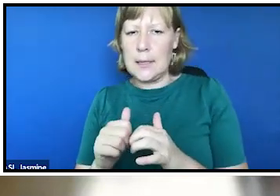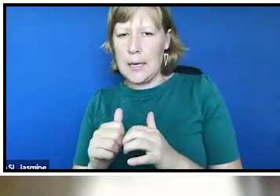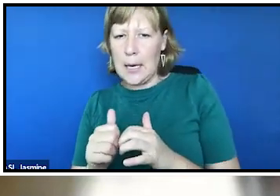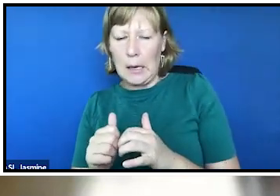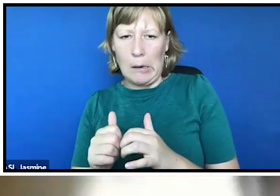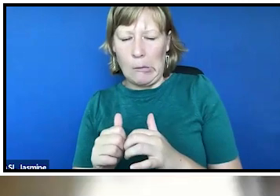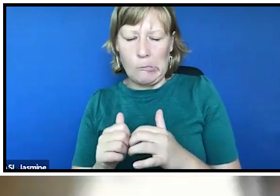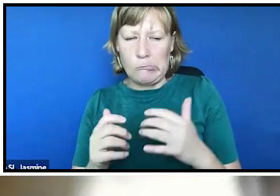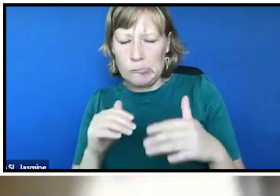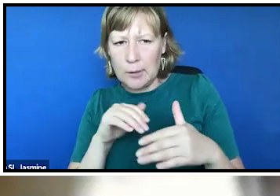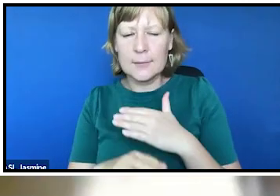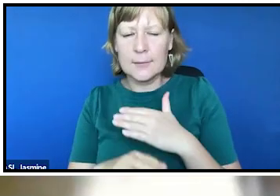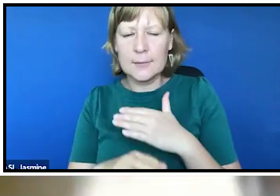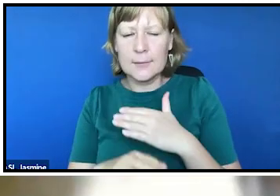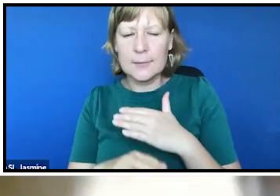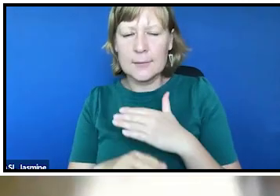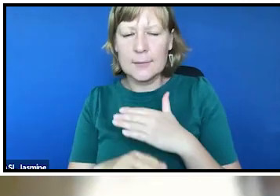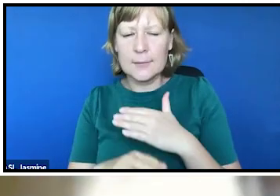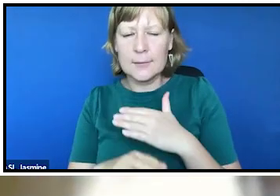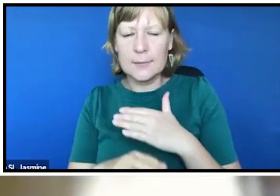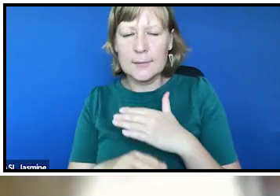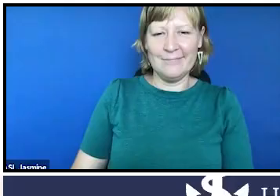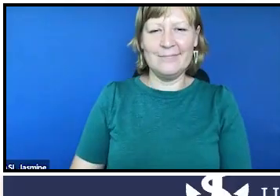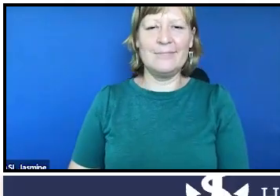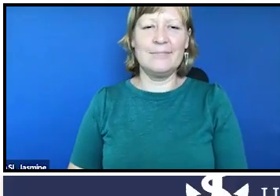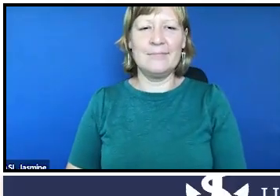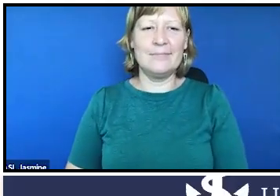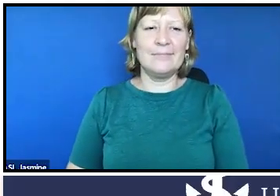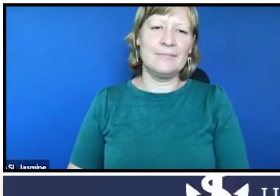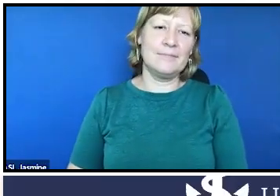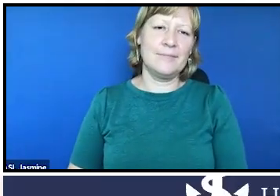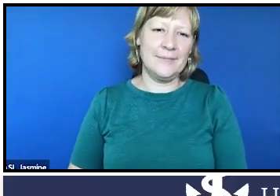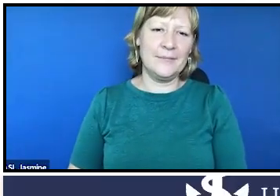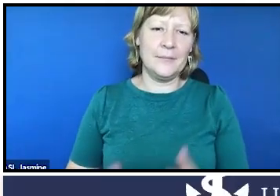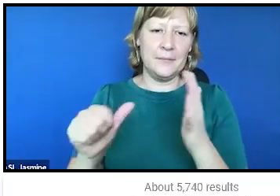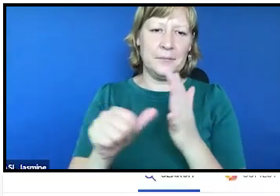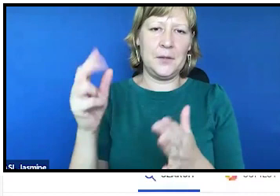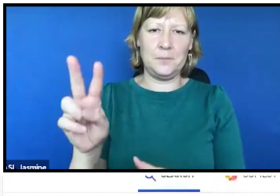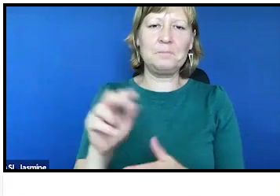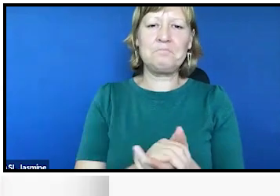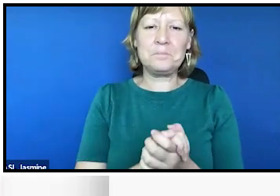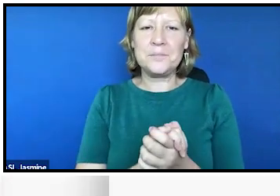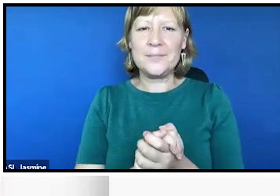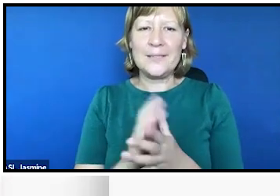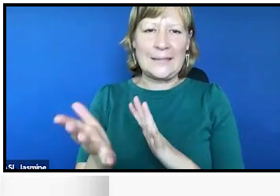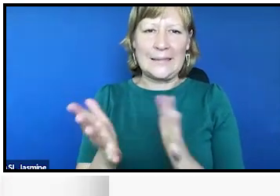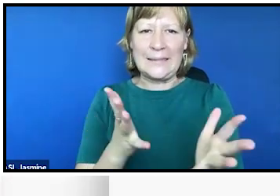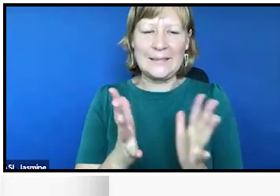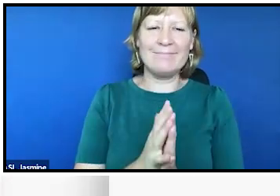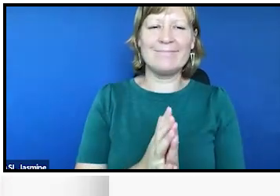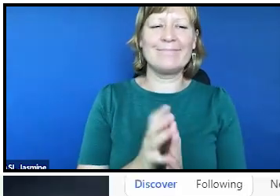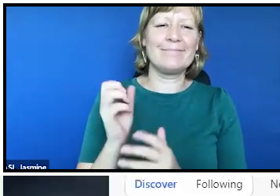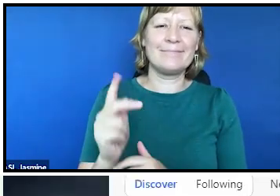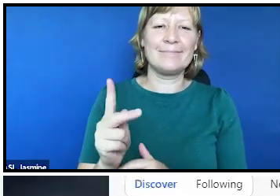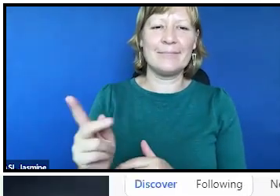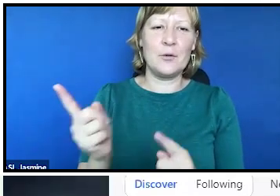kind of confusing sometimes. So let's do it this way. Take two. So when you go to your